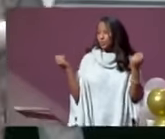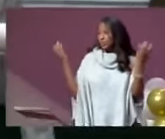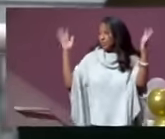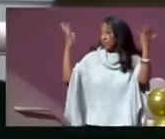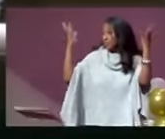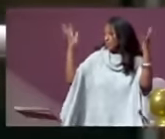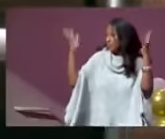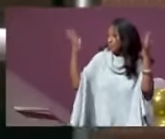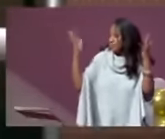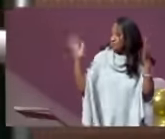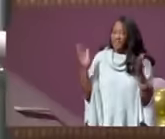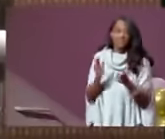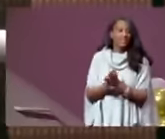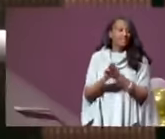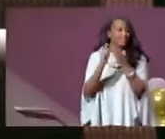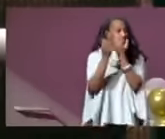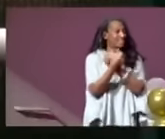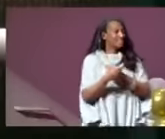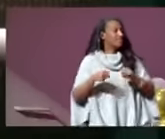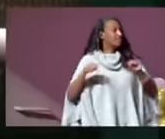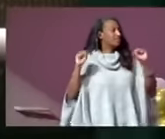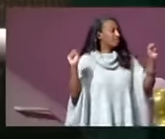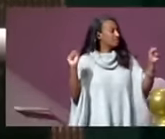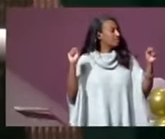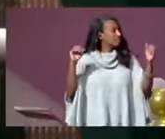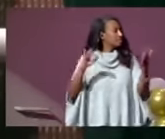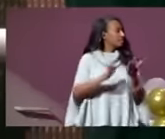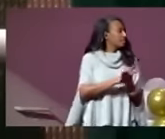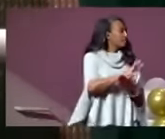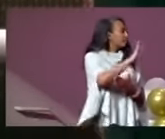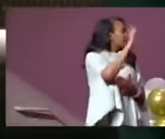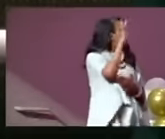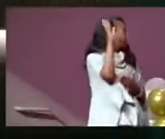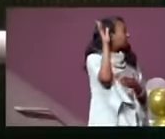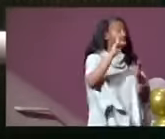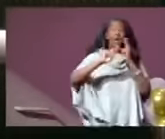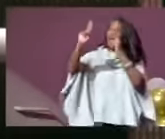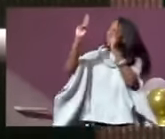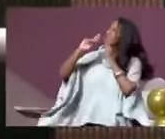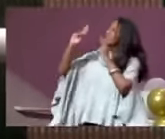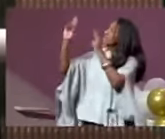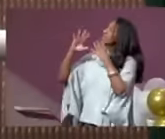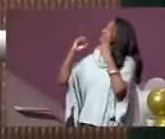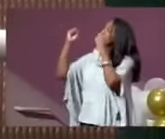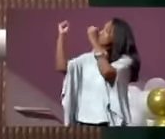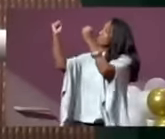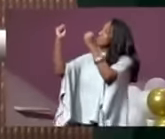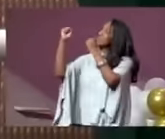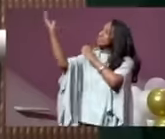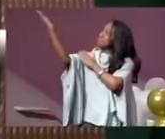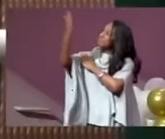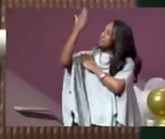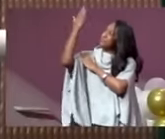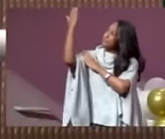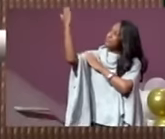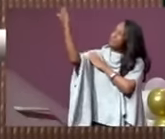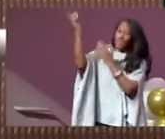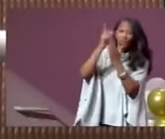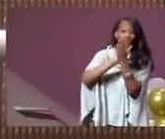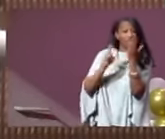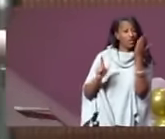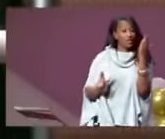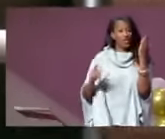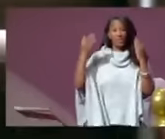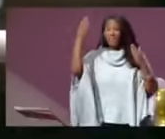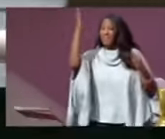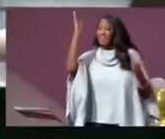Yes, Lord. Salvation and glory. Honor and power, yes, unto the Lord our God. Why are we doing it? For